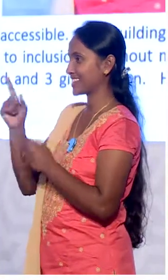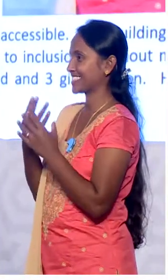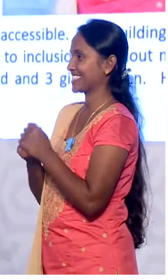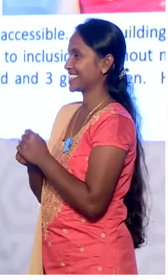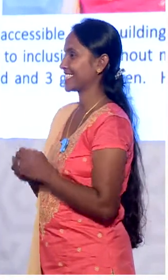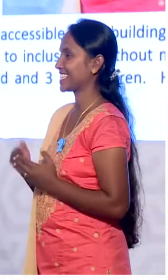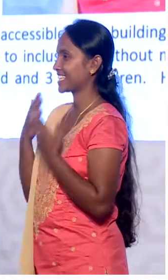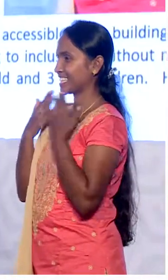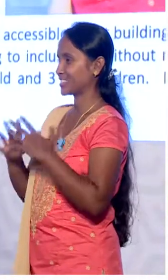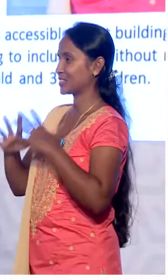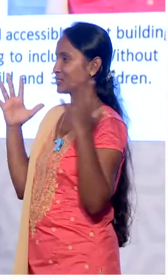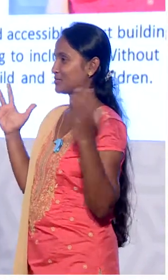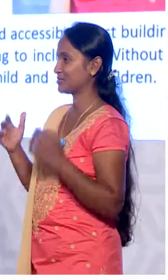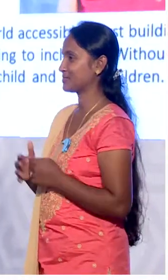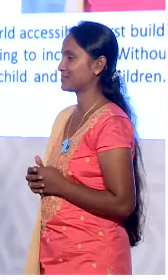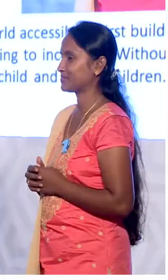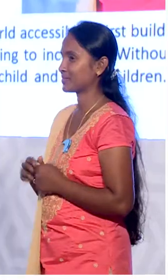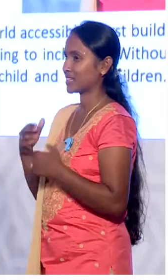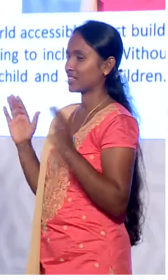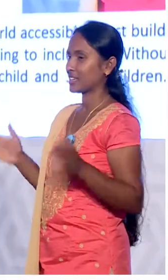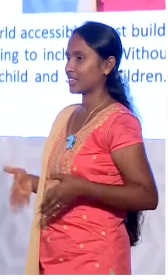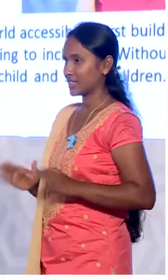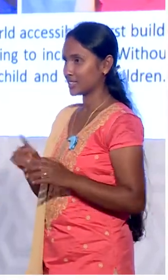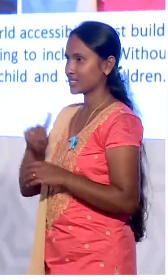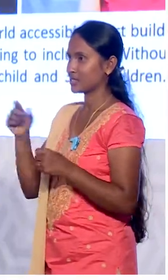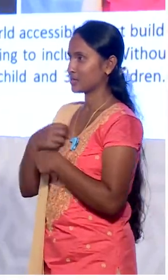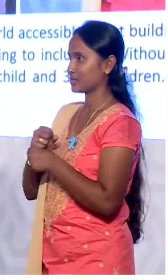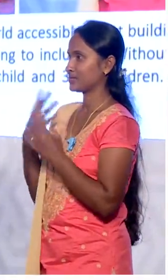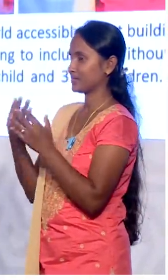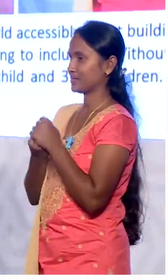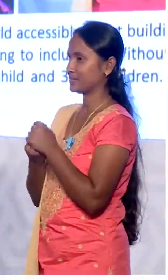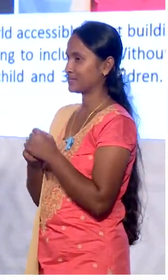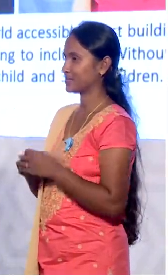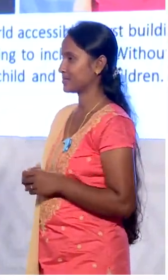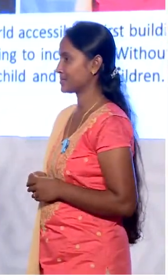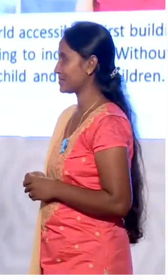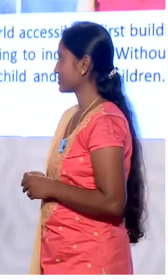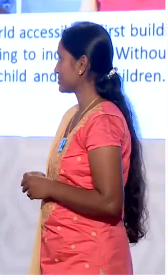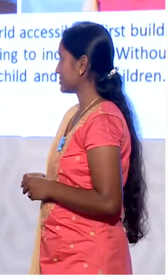so much, and let's make inclusion a norm. Thank you.